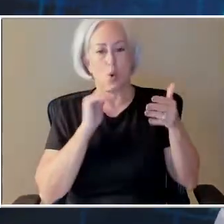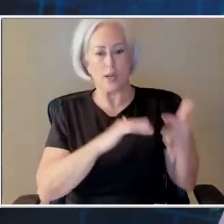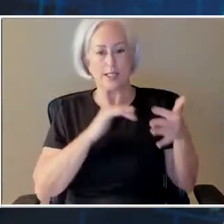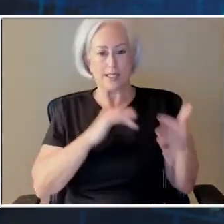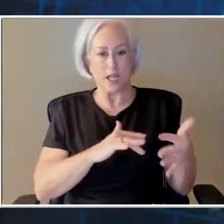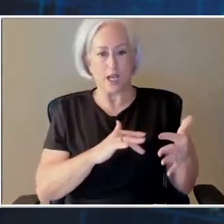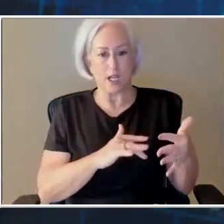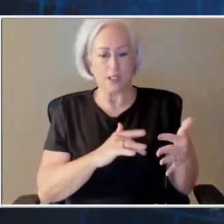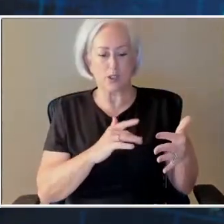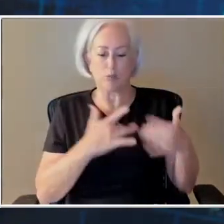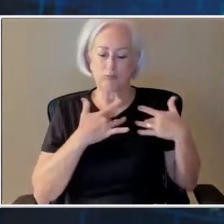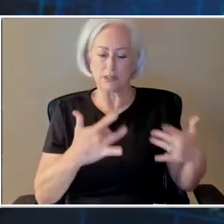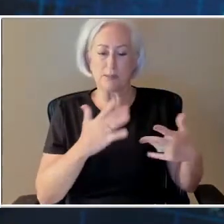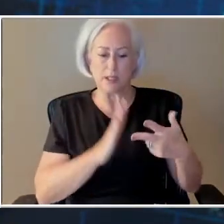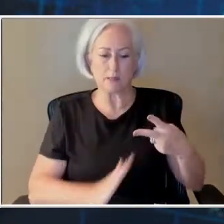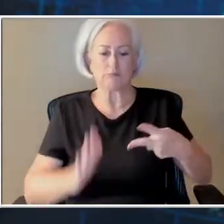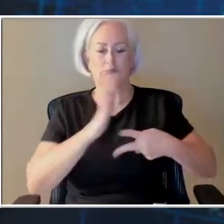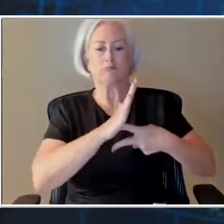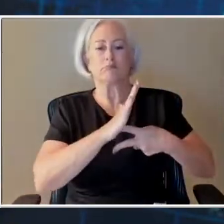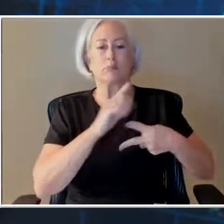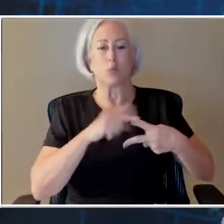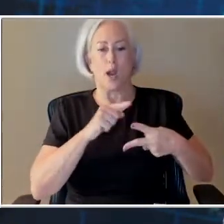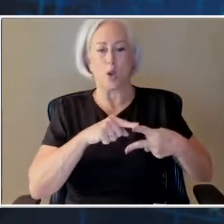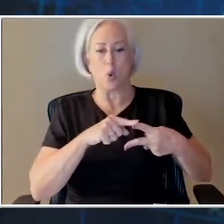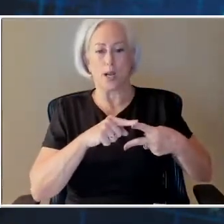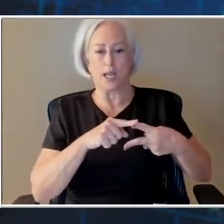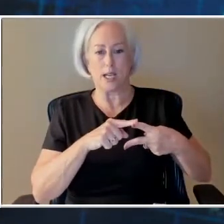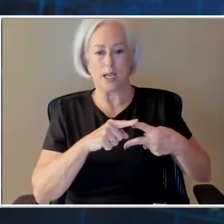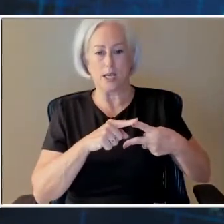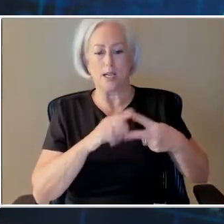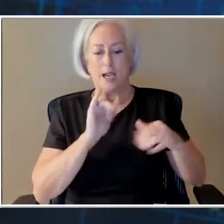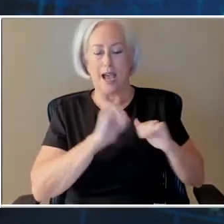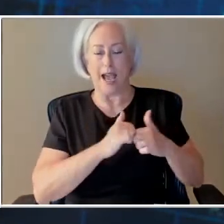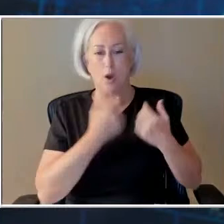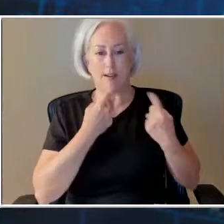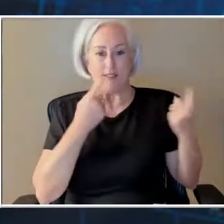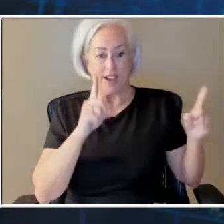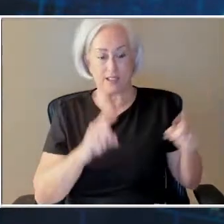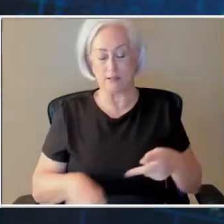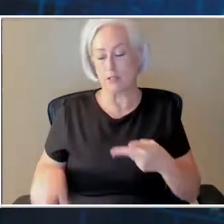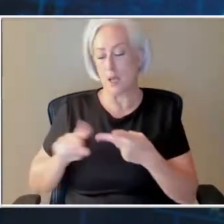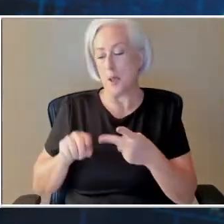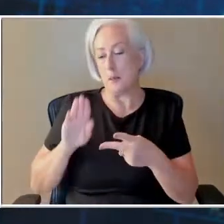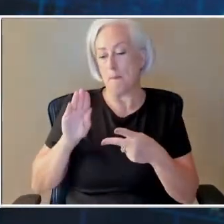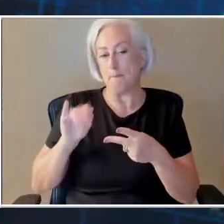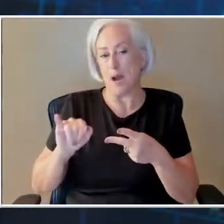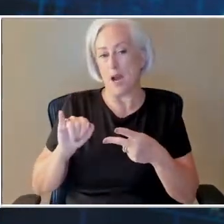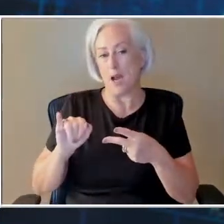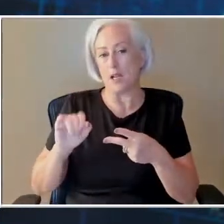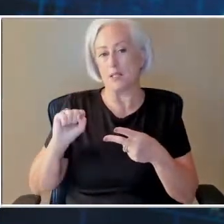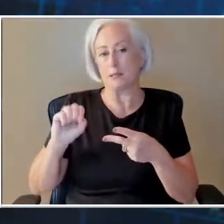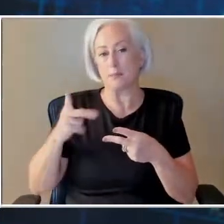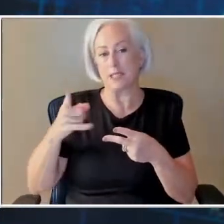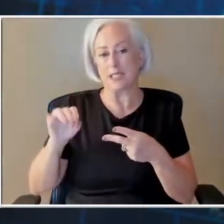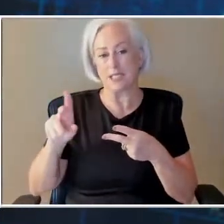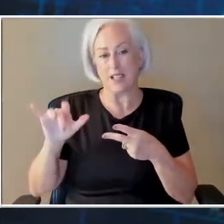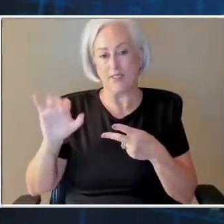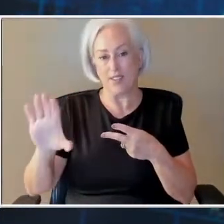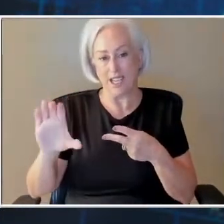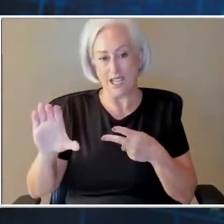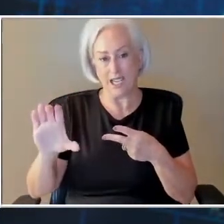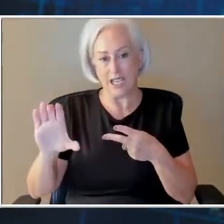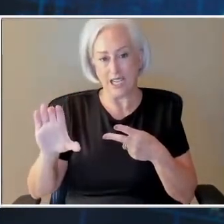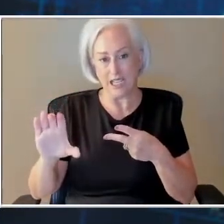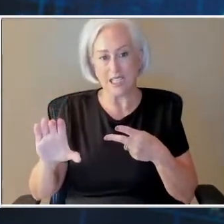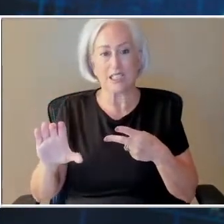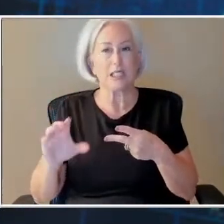know how much is it effective compared to standard of care. Bispecific is, I can say, it's a little bit two steps away from the CAR T